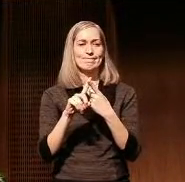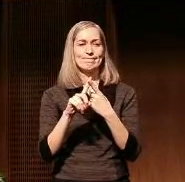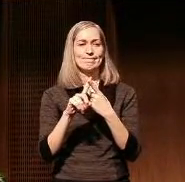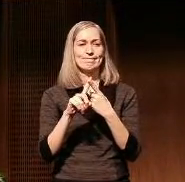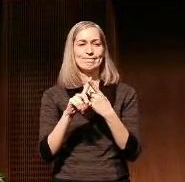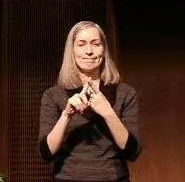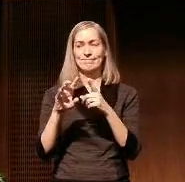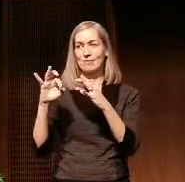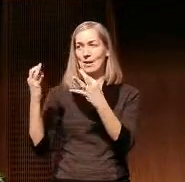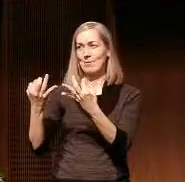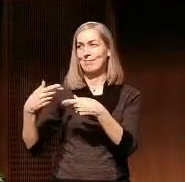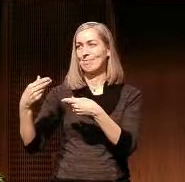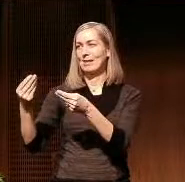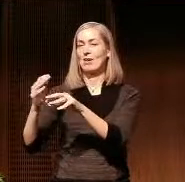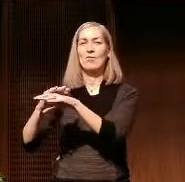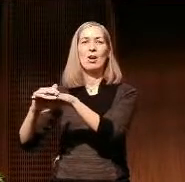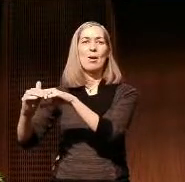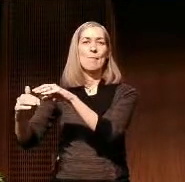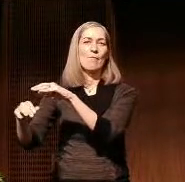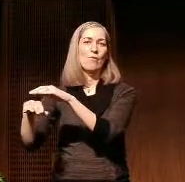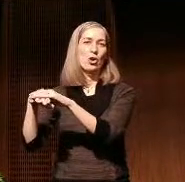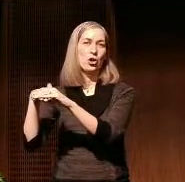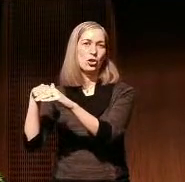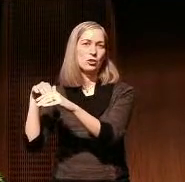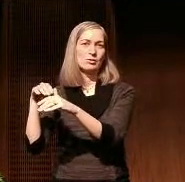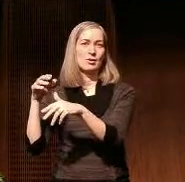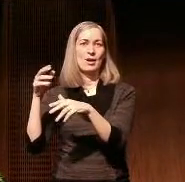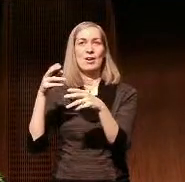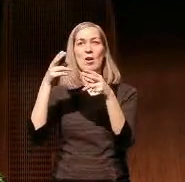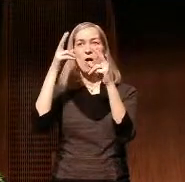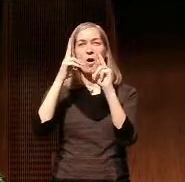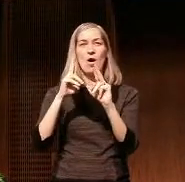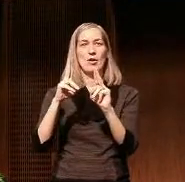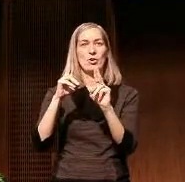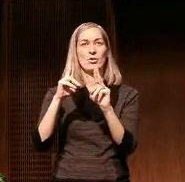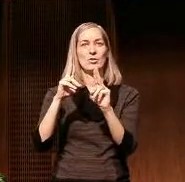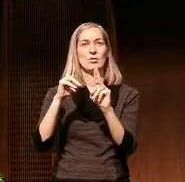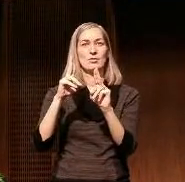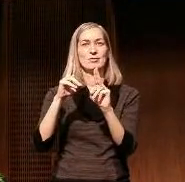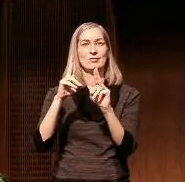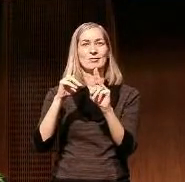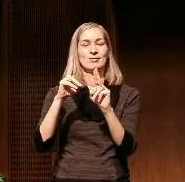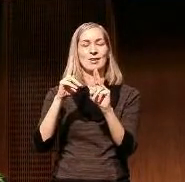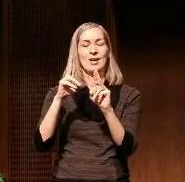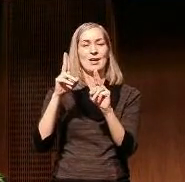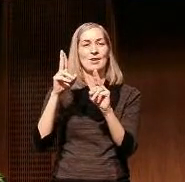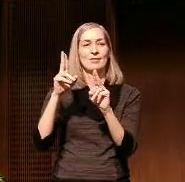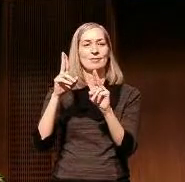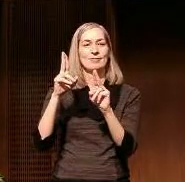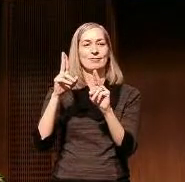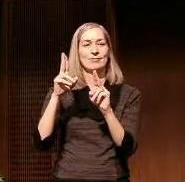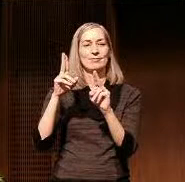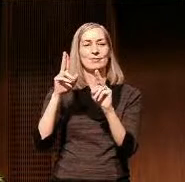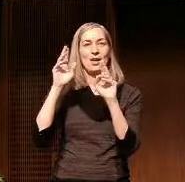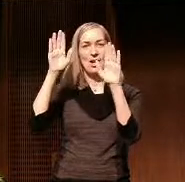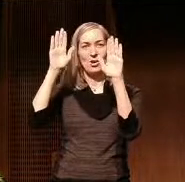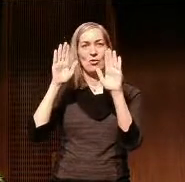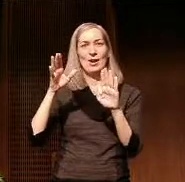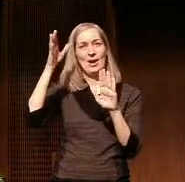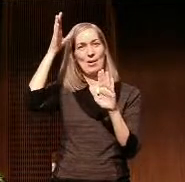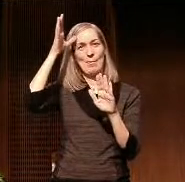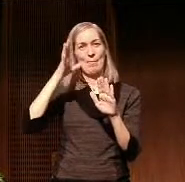to comfort the family and to honor the memory of a great man of God.